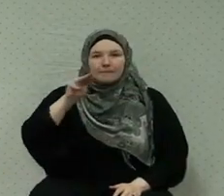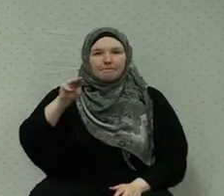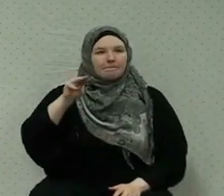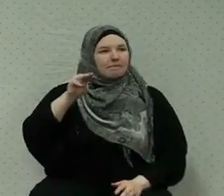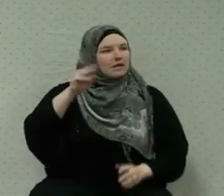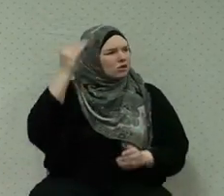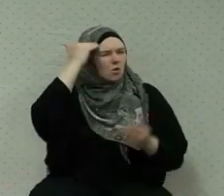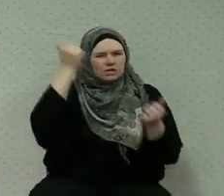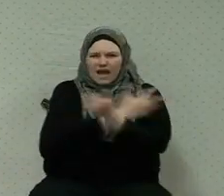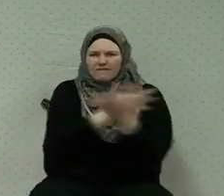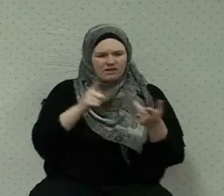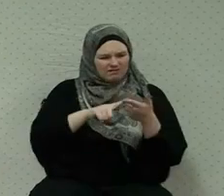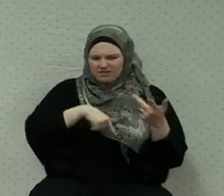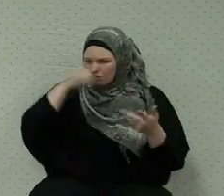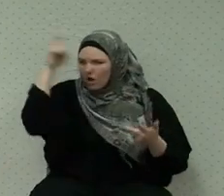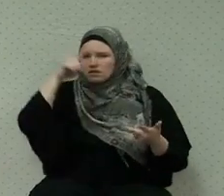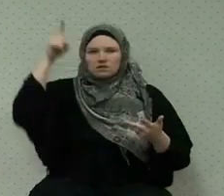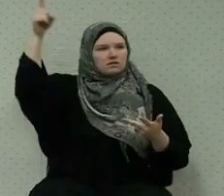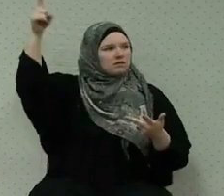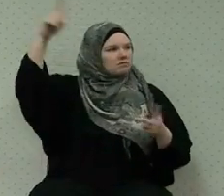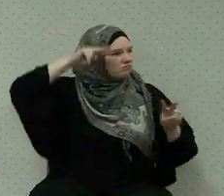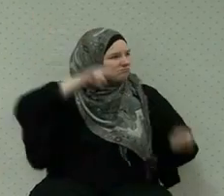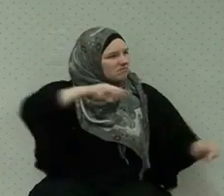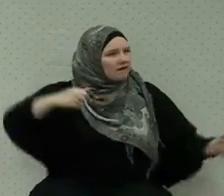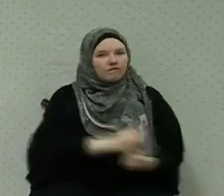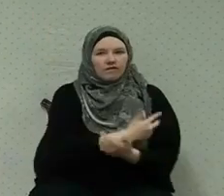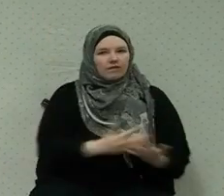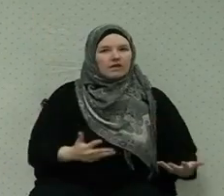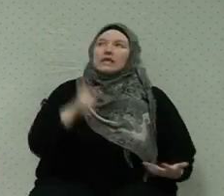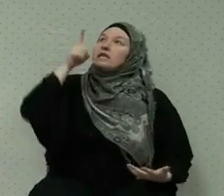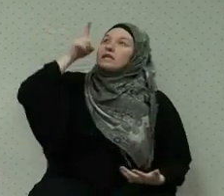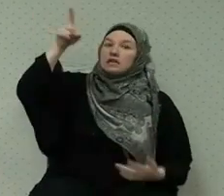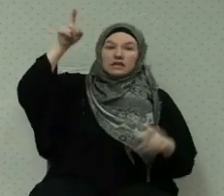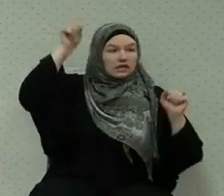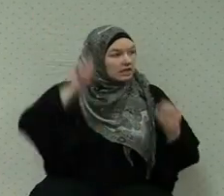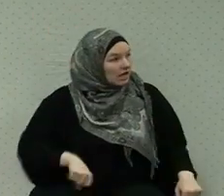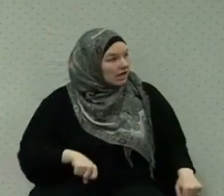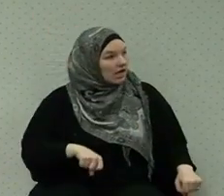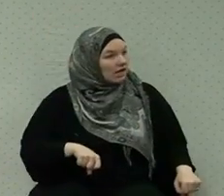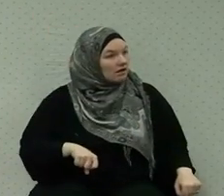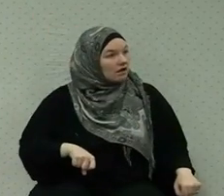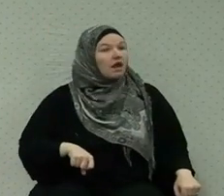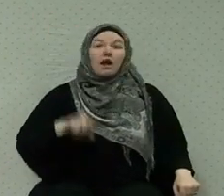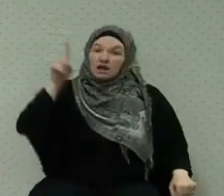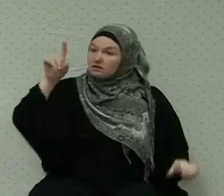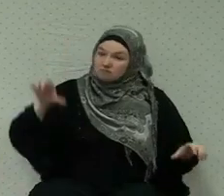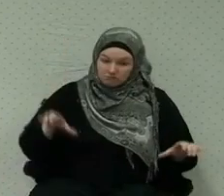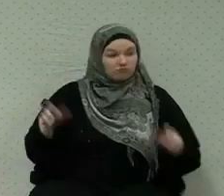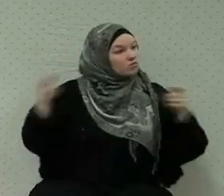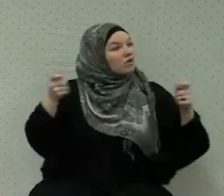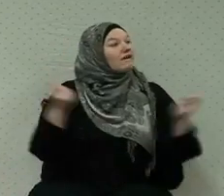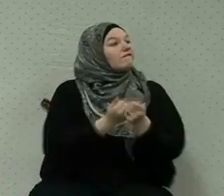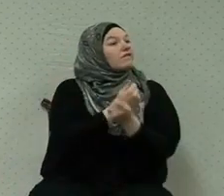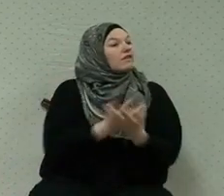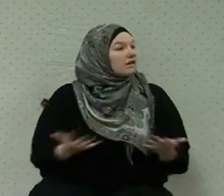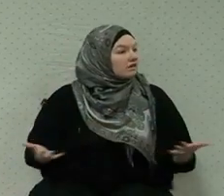knows all, He is wise. And He can and He does control everything.